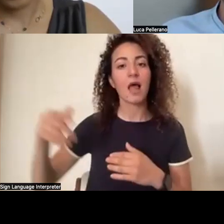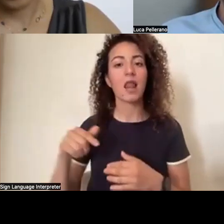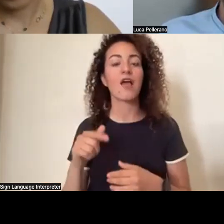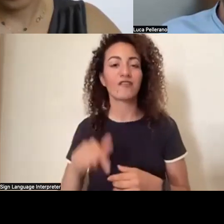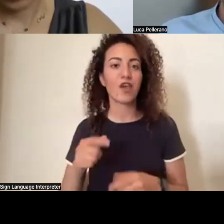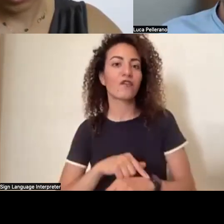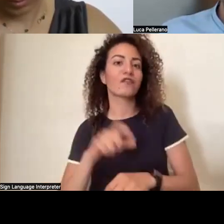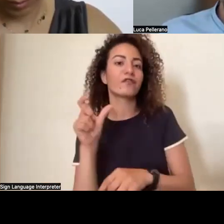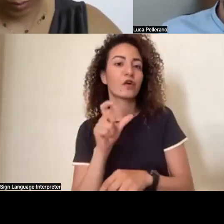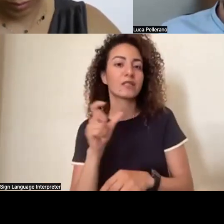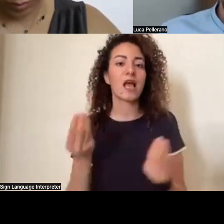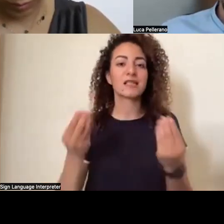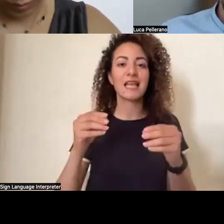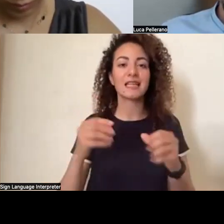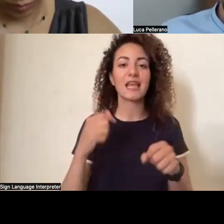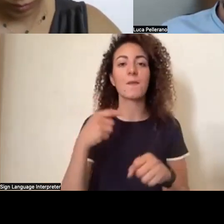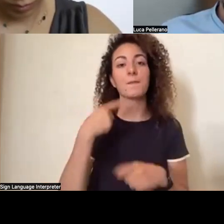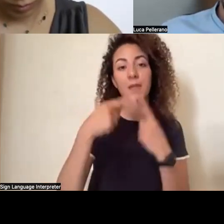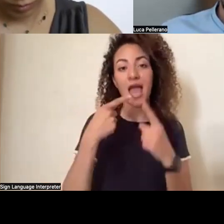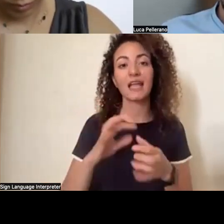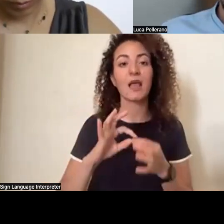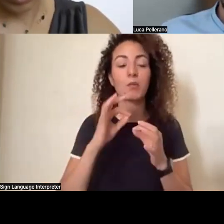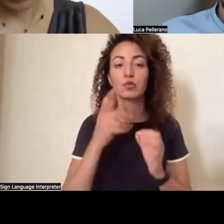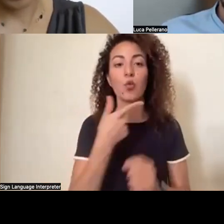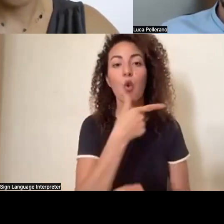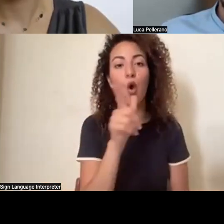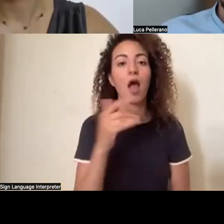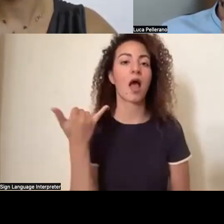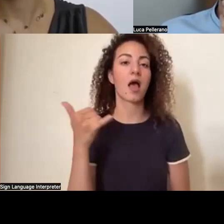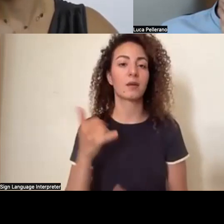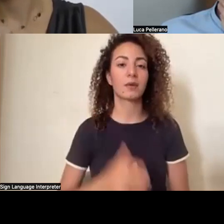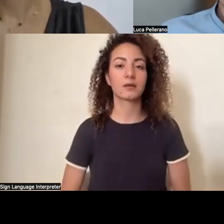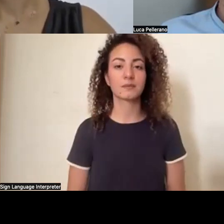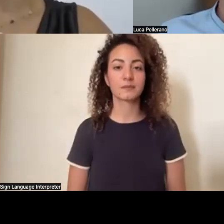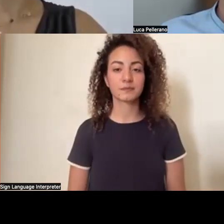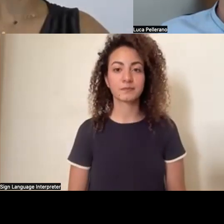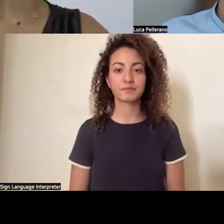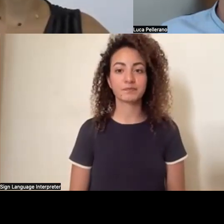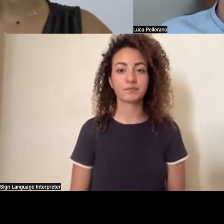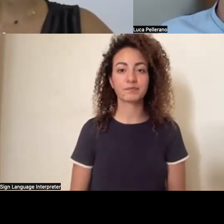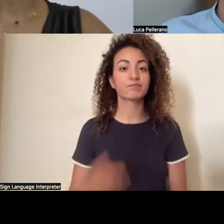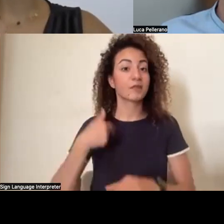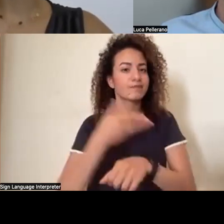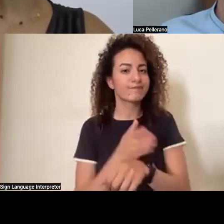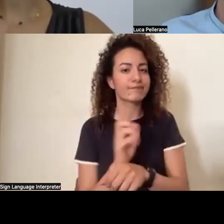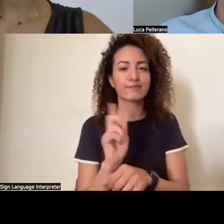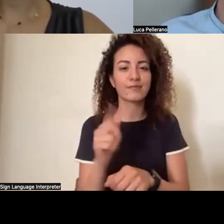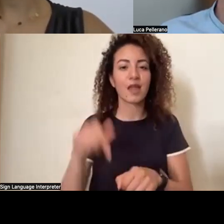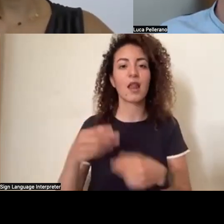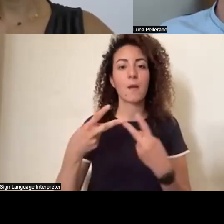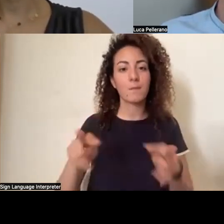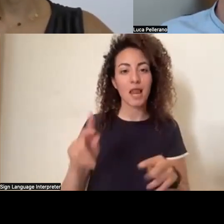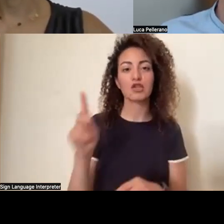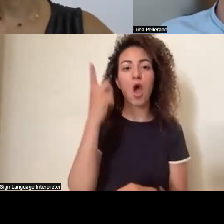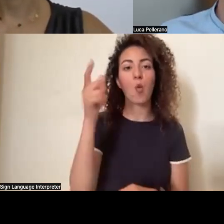opportunities will take place in Arabic or other language of the region. So without further ado, let me introduce our first speaker